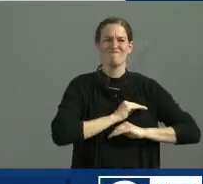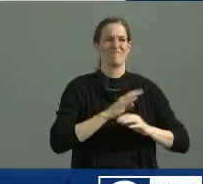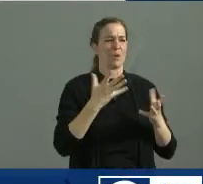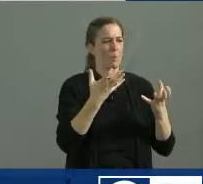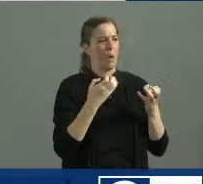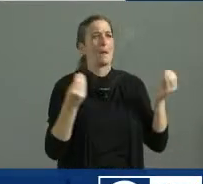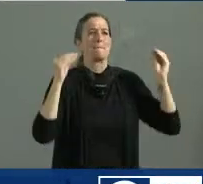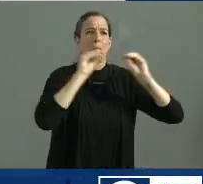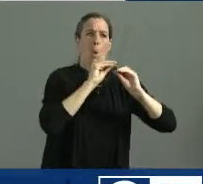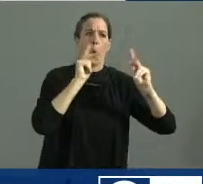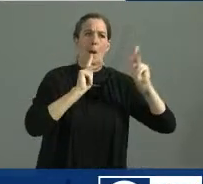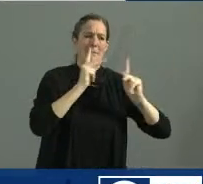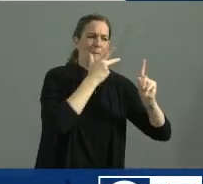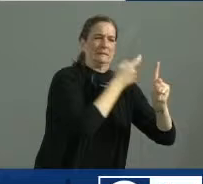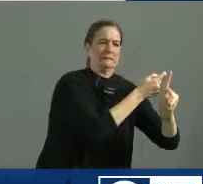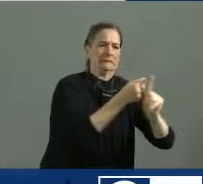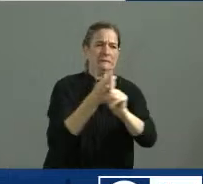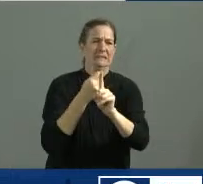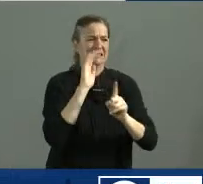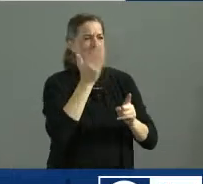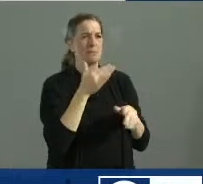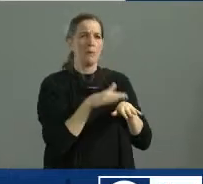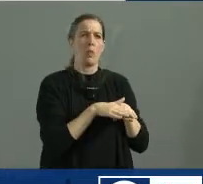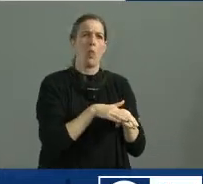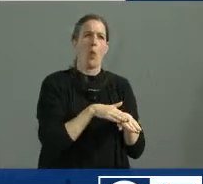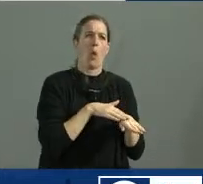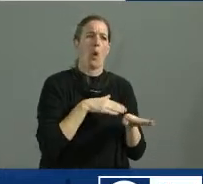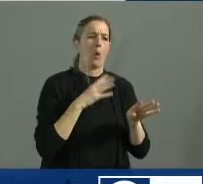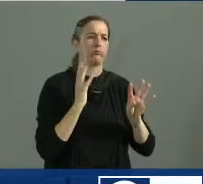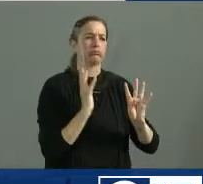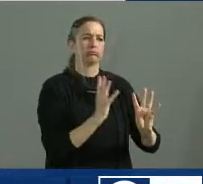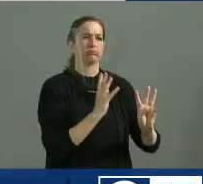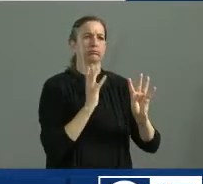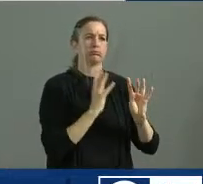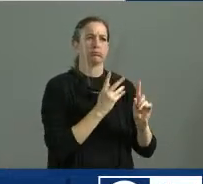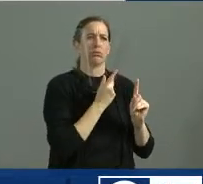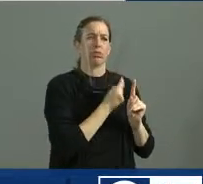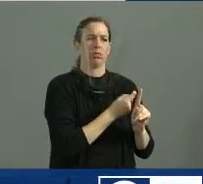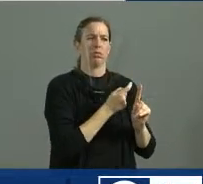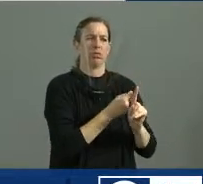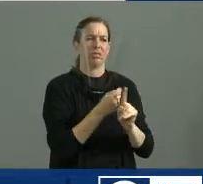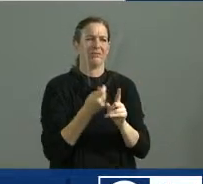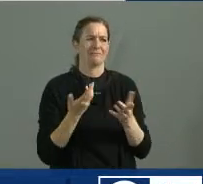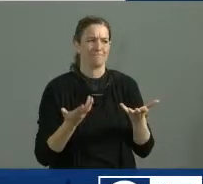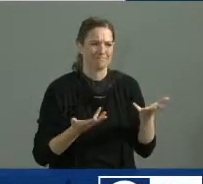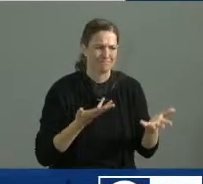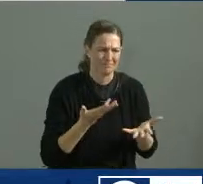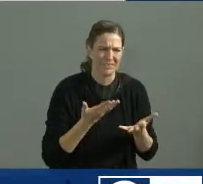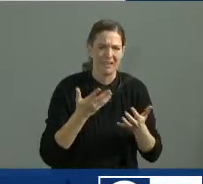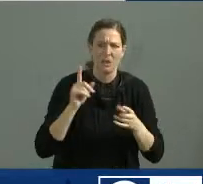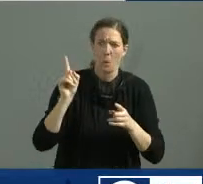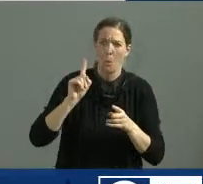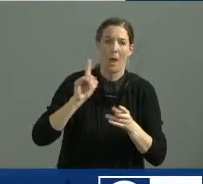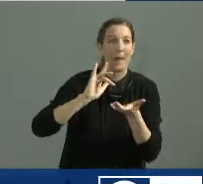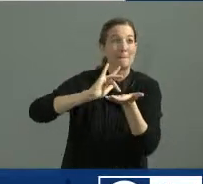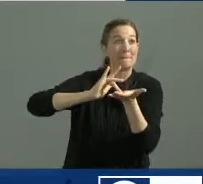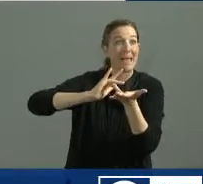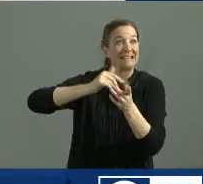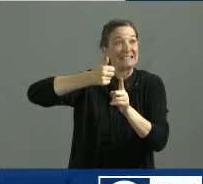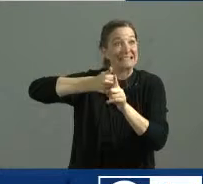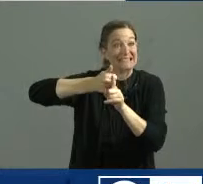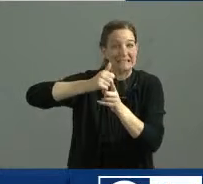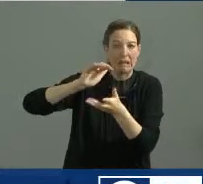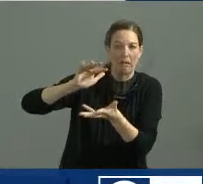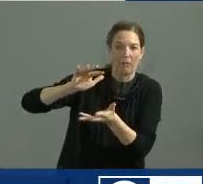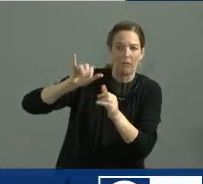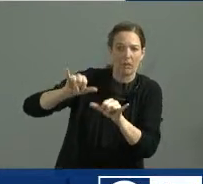out faster. So as we're seeing how those allocations come in and where it might be sitting, the executive order did give us the authority